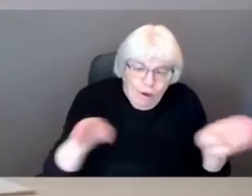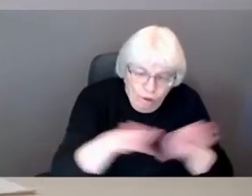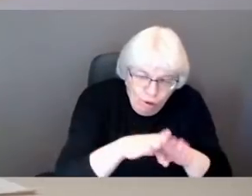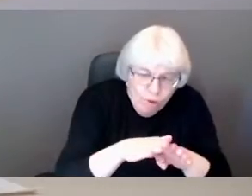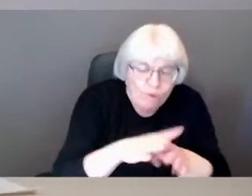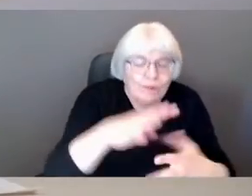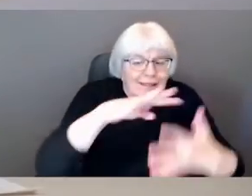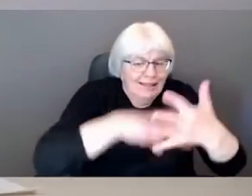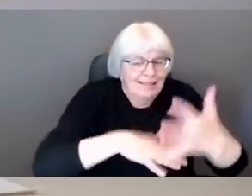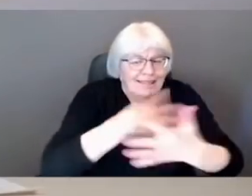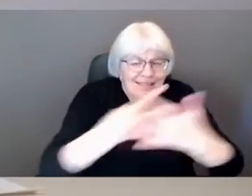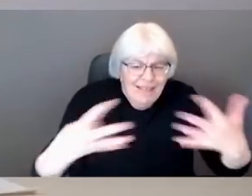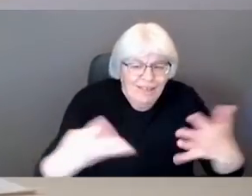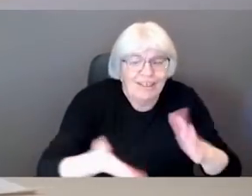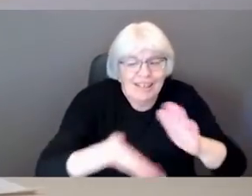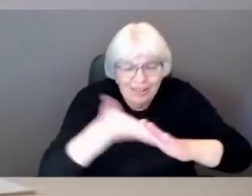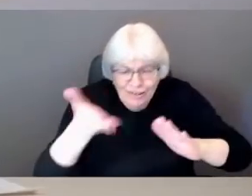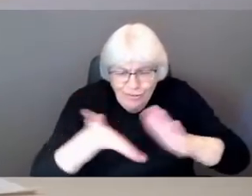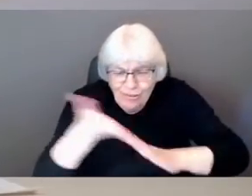there.